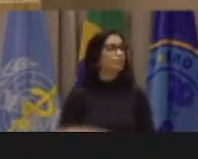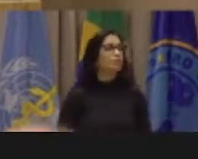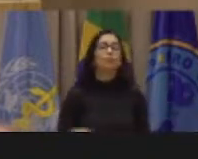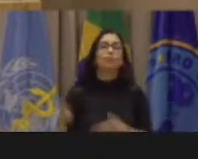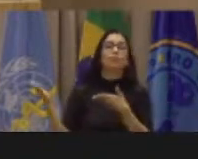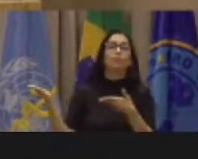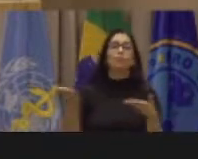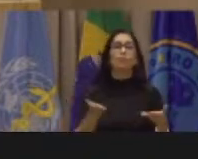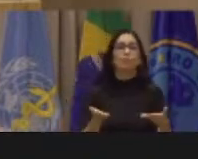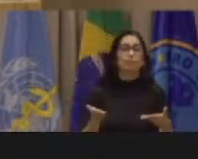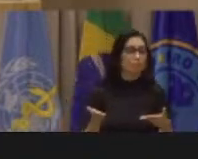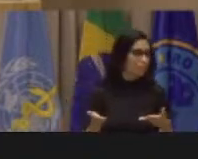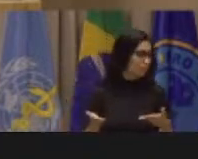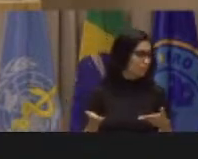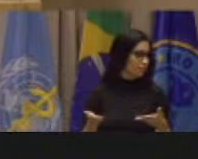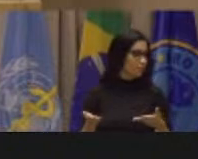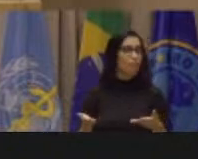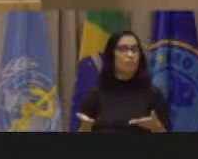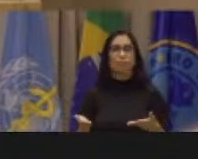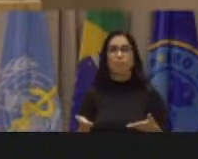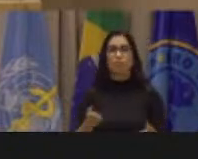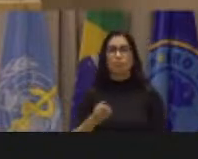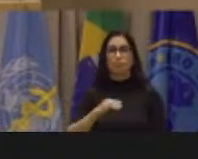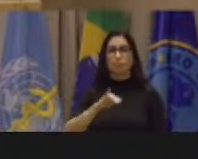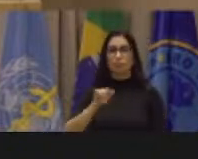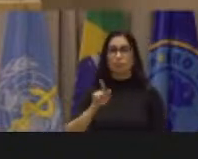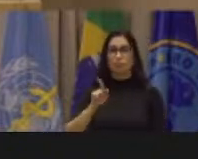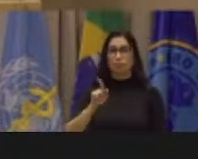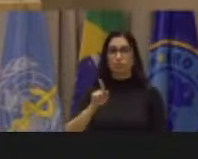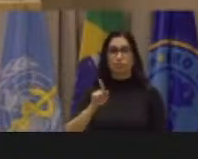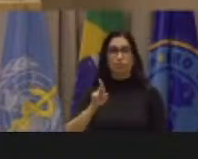we invite José